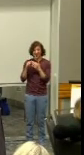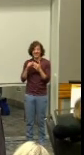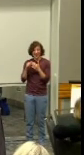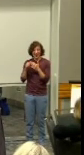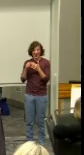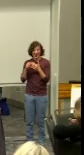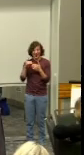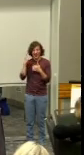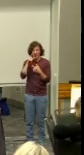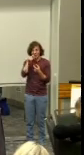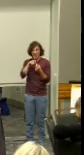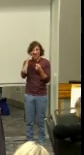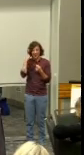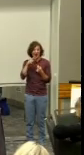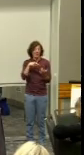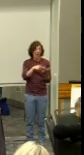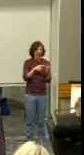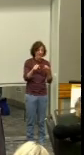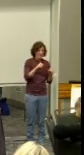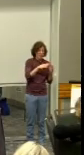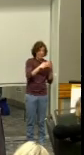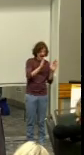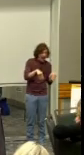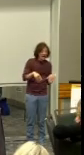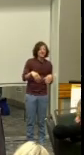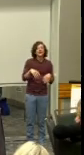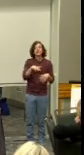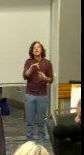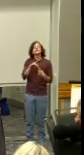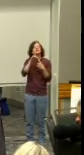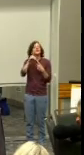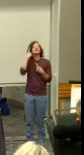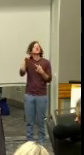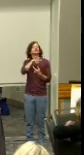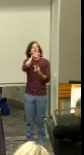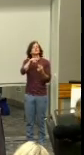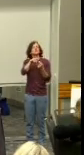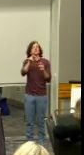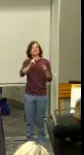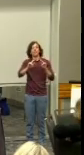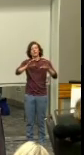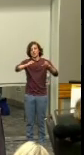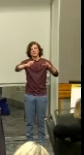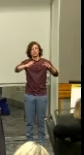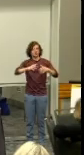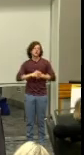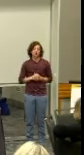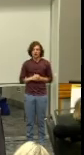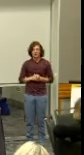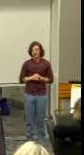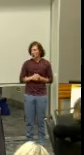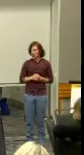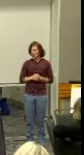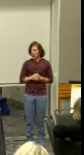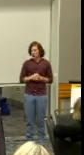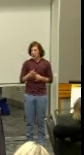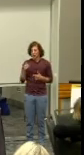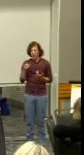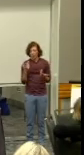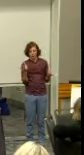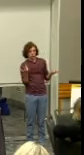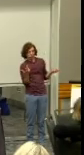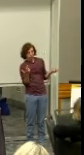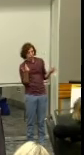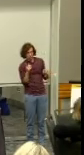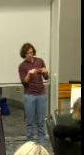doing affordable housing and when you're doing affordable housing for specific populations, to say we can't afford to do that, especially